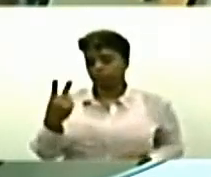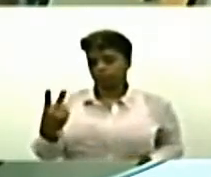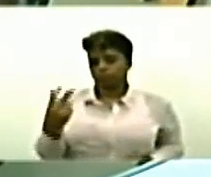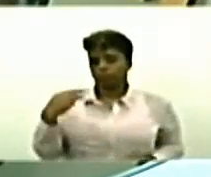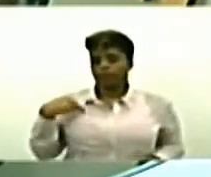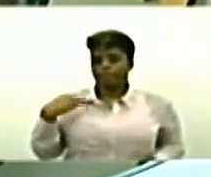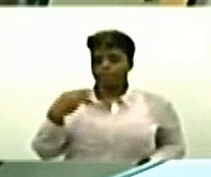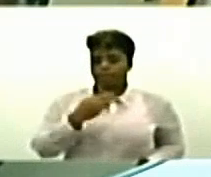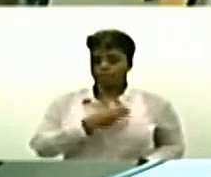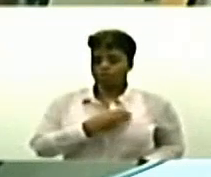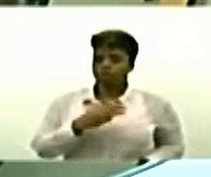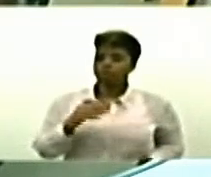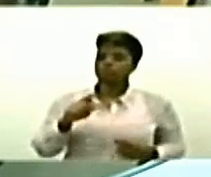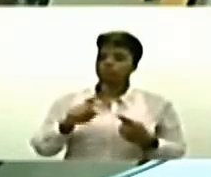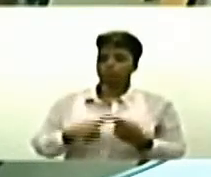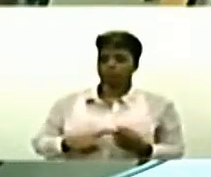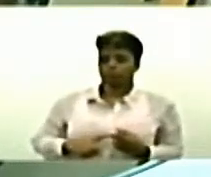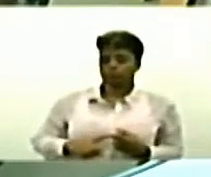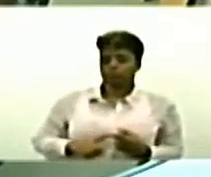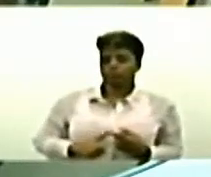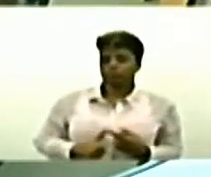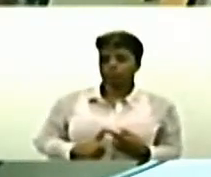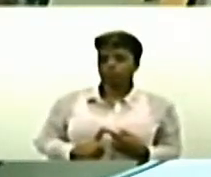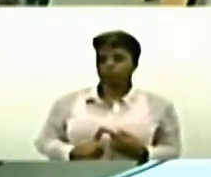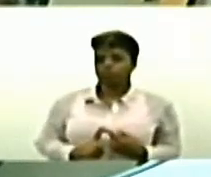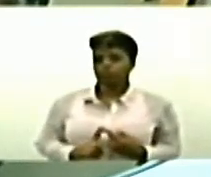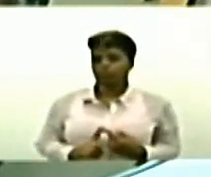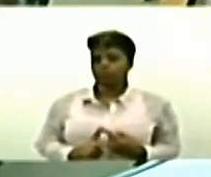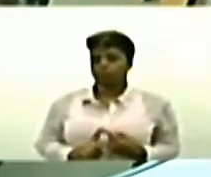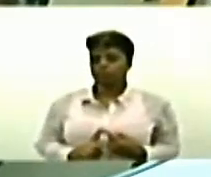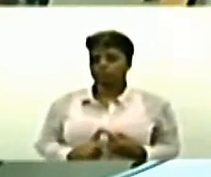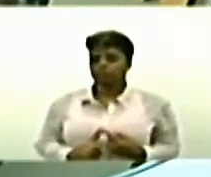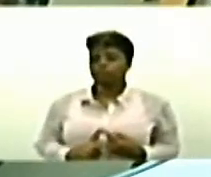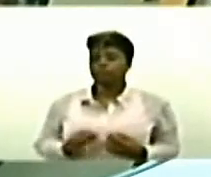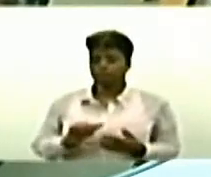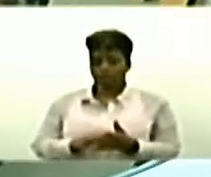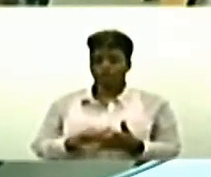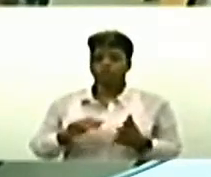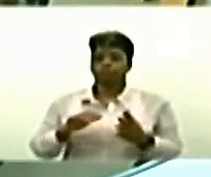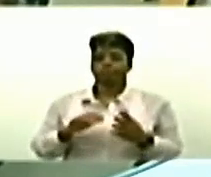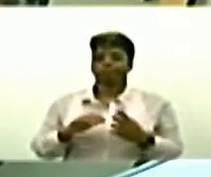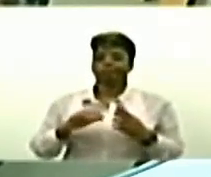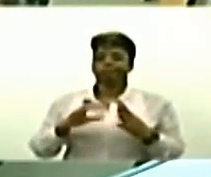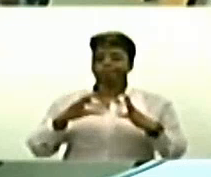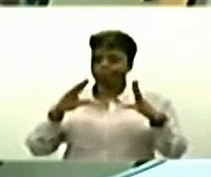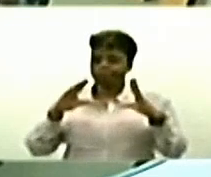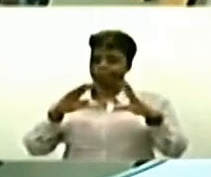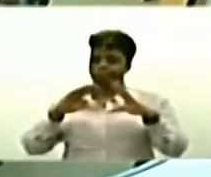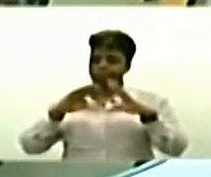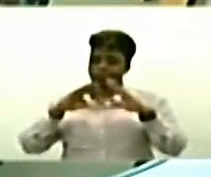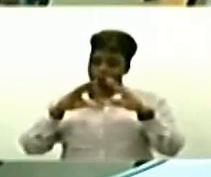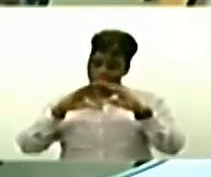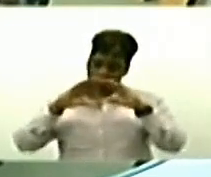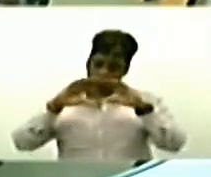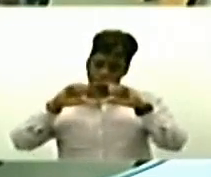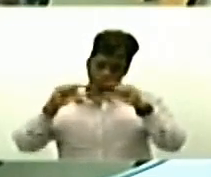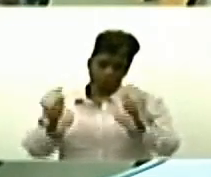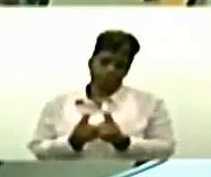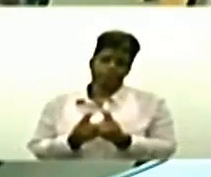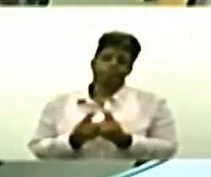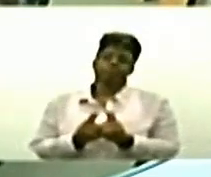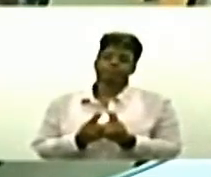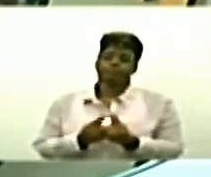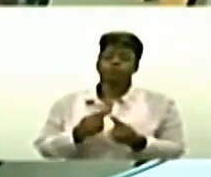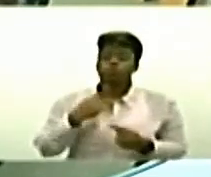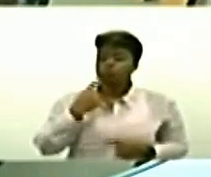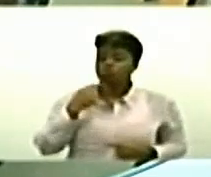members to the said committee being the House Committee. Those who have that